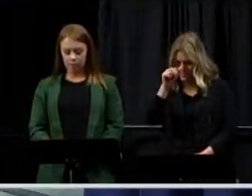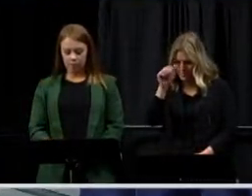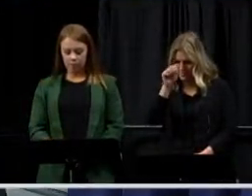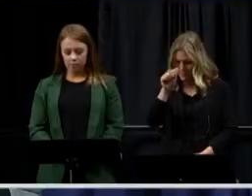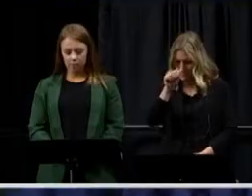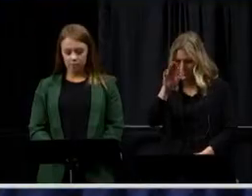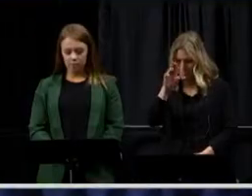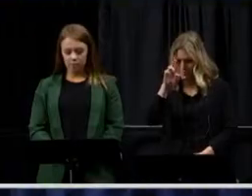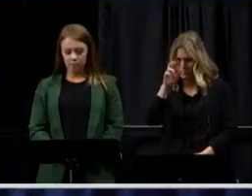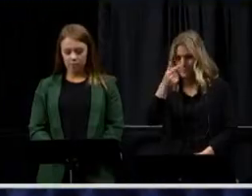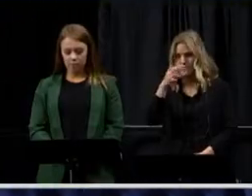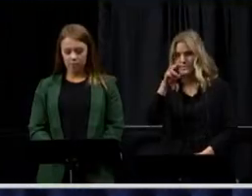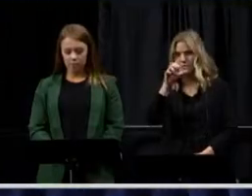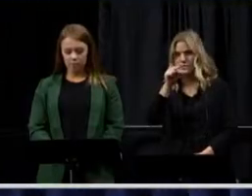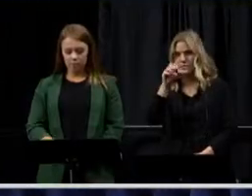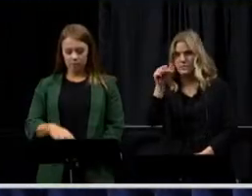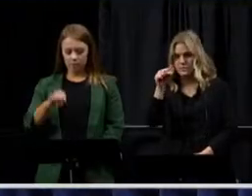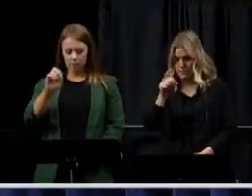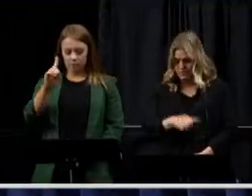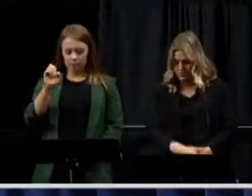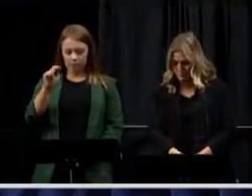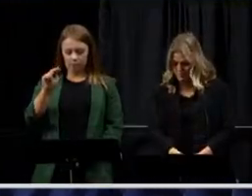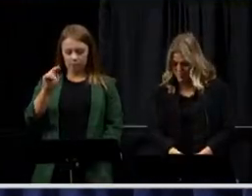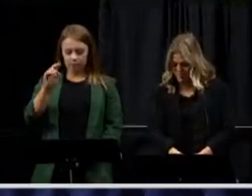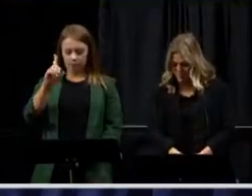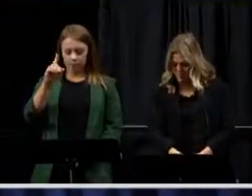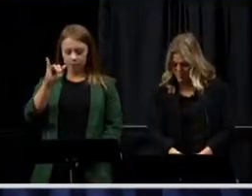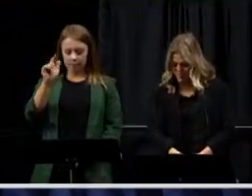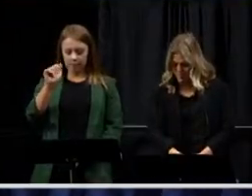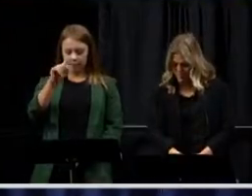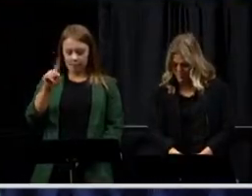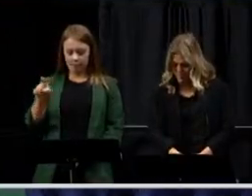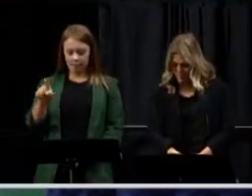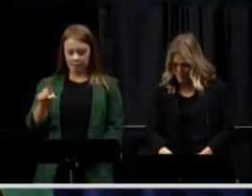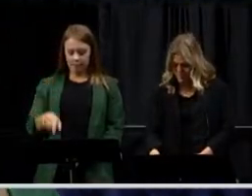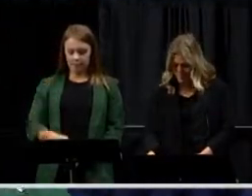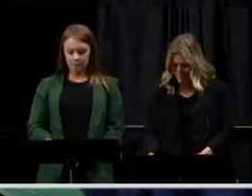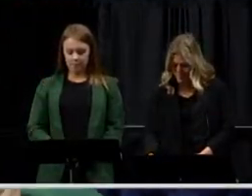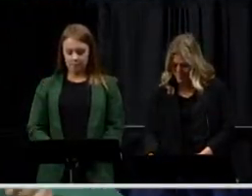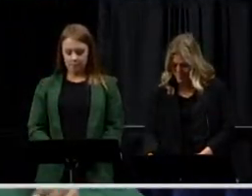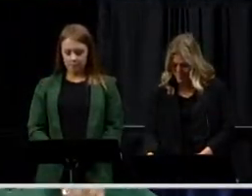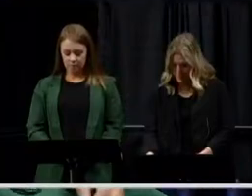Adriana Burgess. Eden Daniel Castillo Diaz.